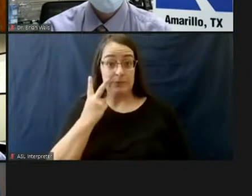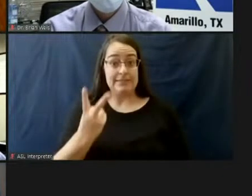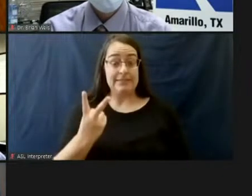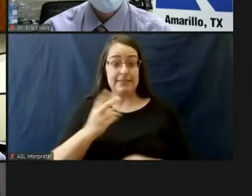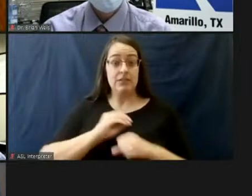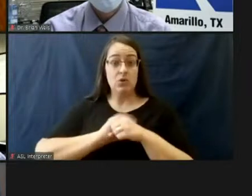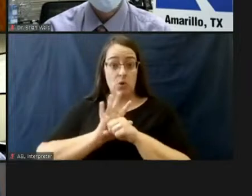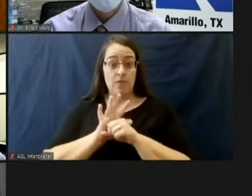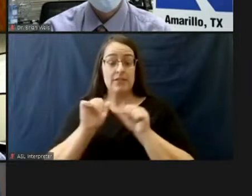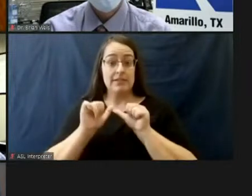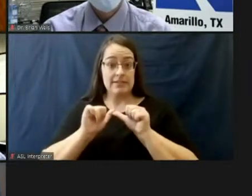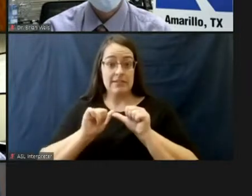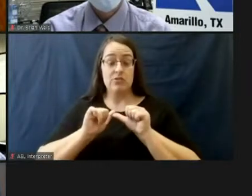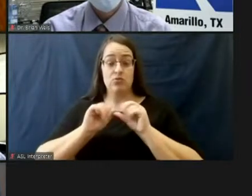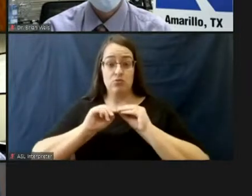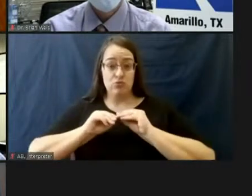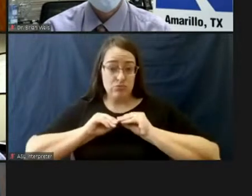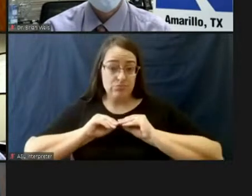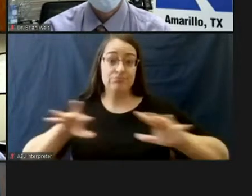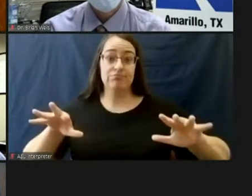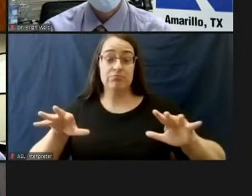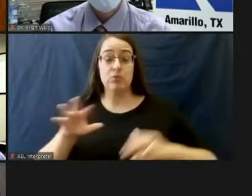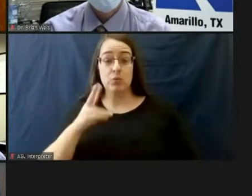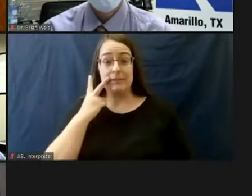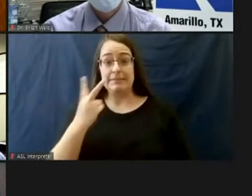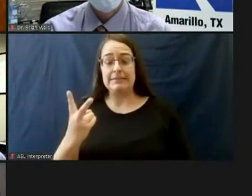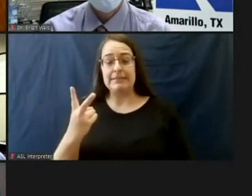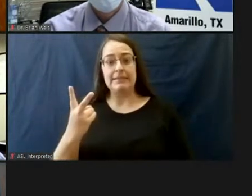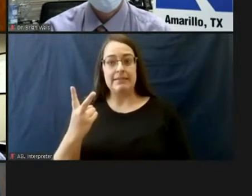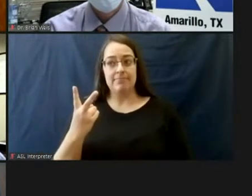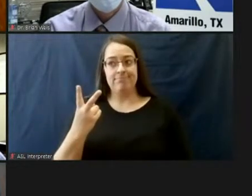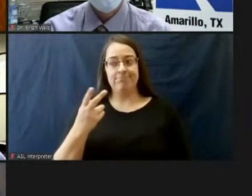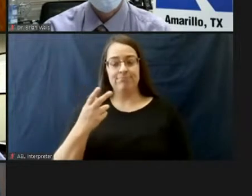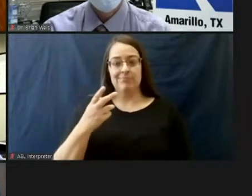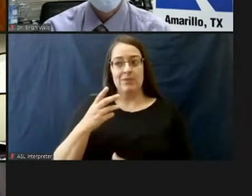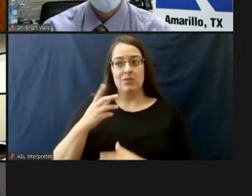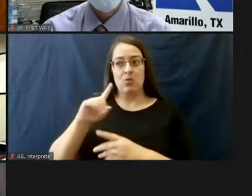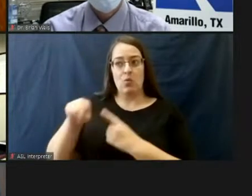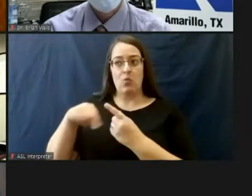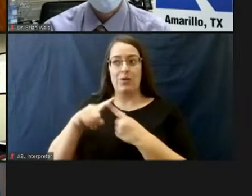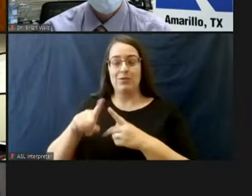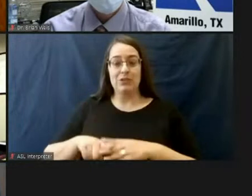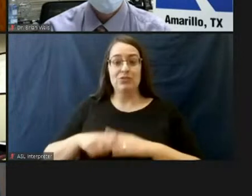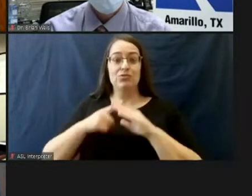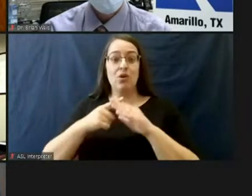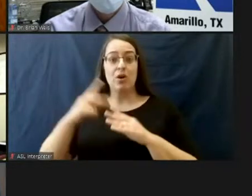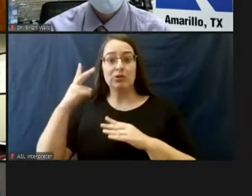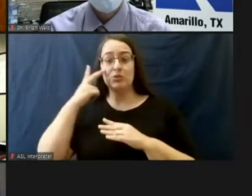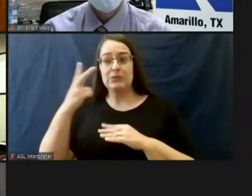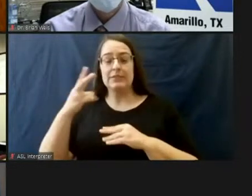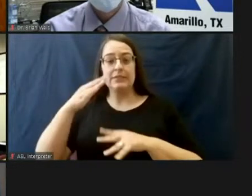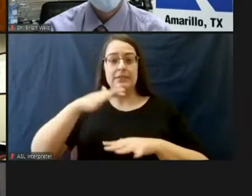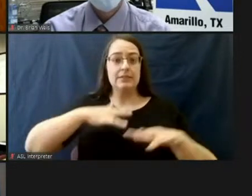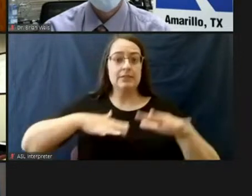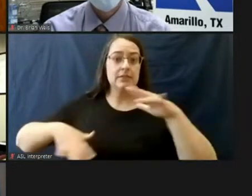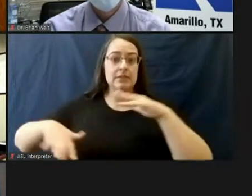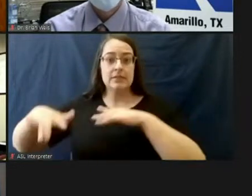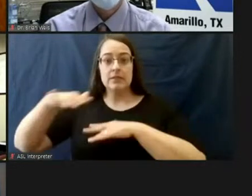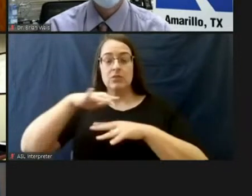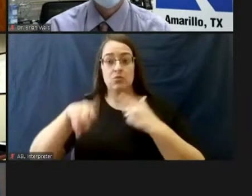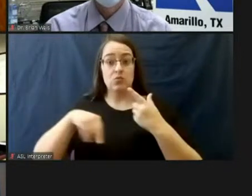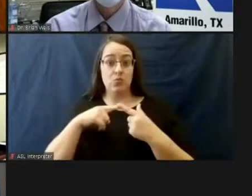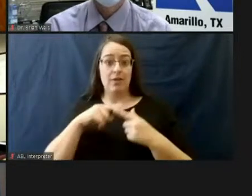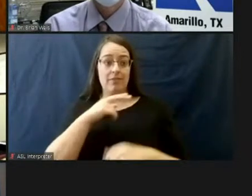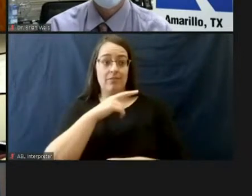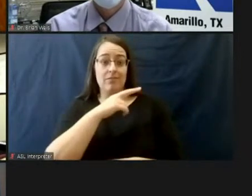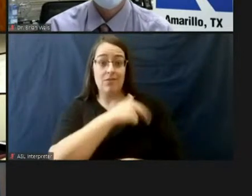this pandemic, and we see this lag time from the time of when we start to see transmission in the community to when the hospitalization